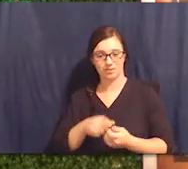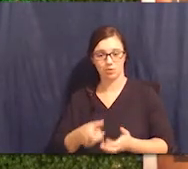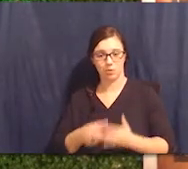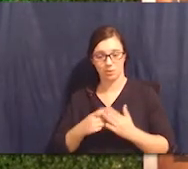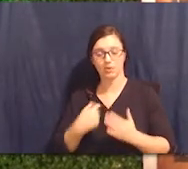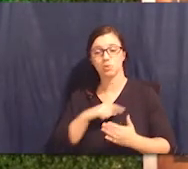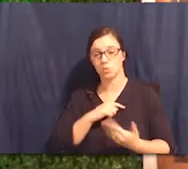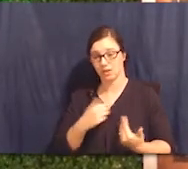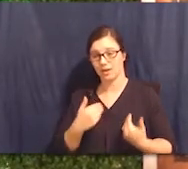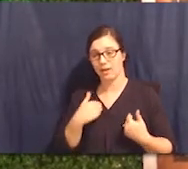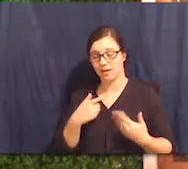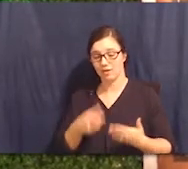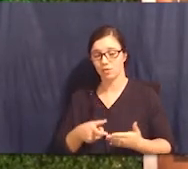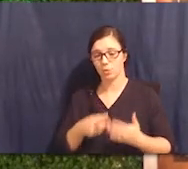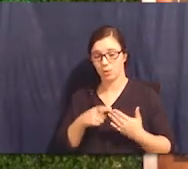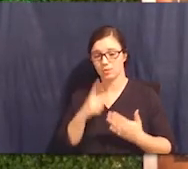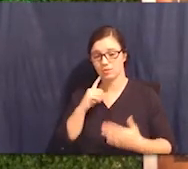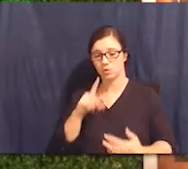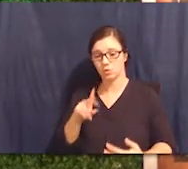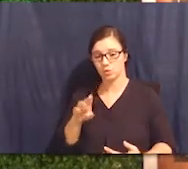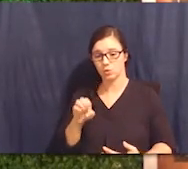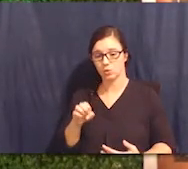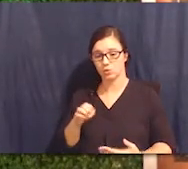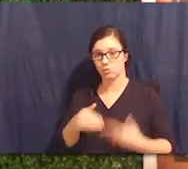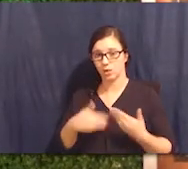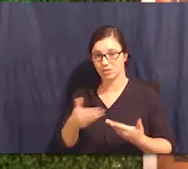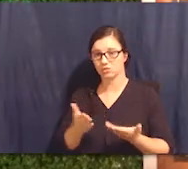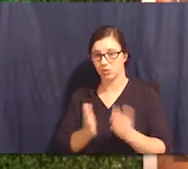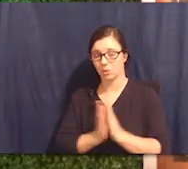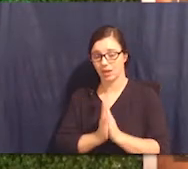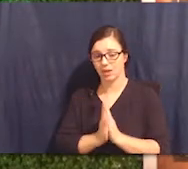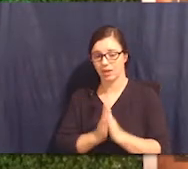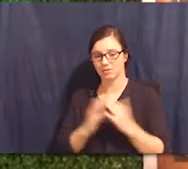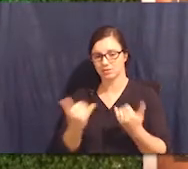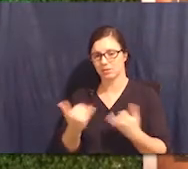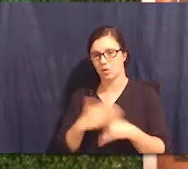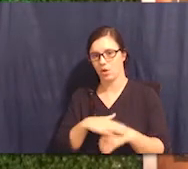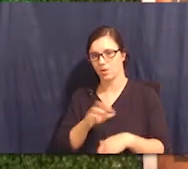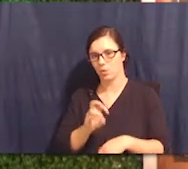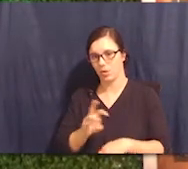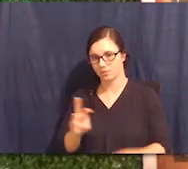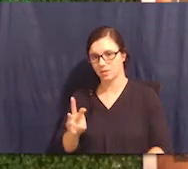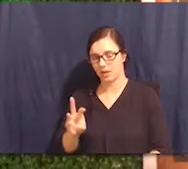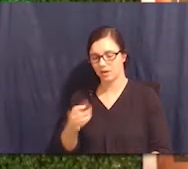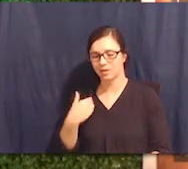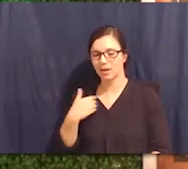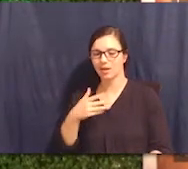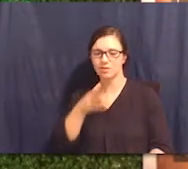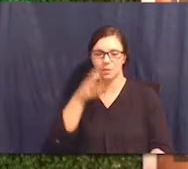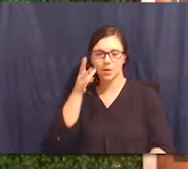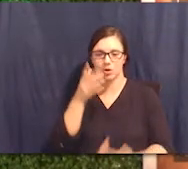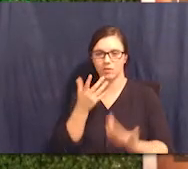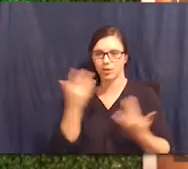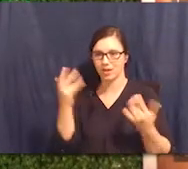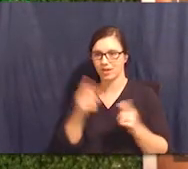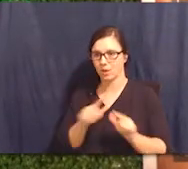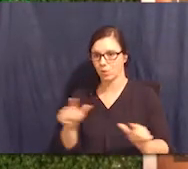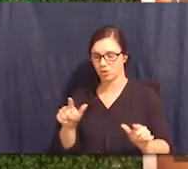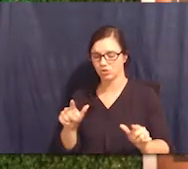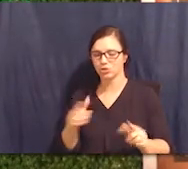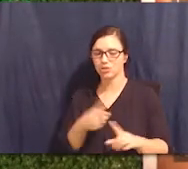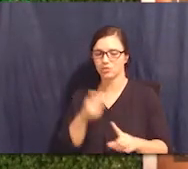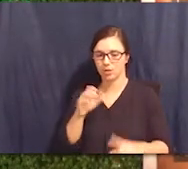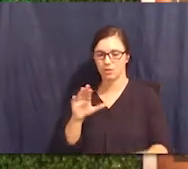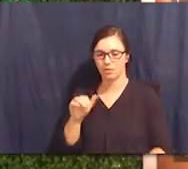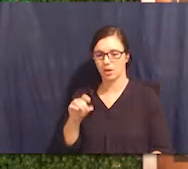those requirements. For a due process request that are currently on our website, and there's a in parent friendly language that it comes to